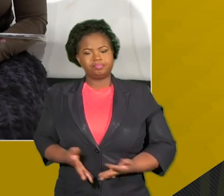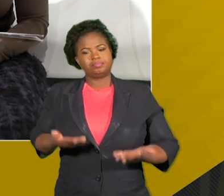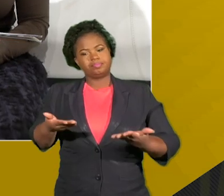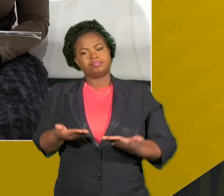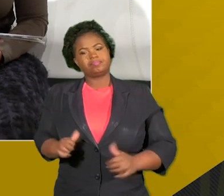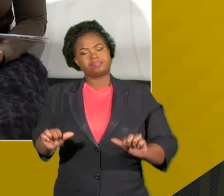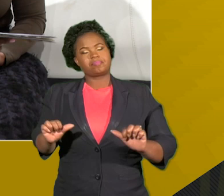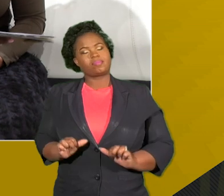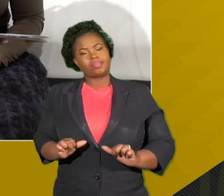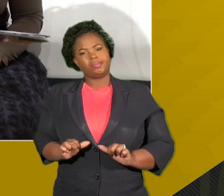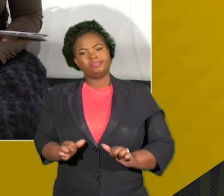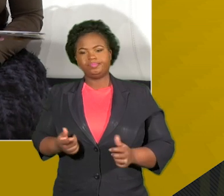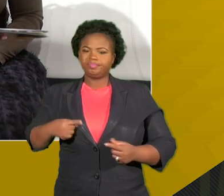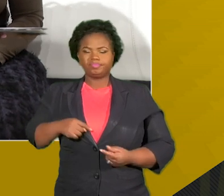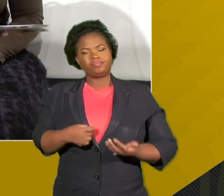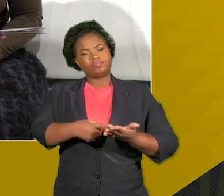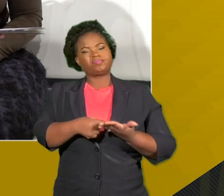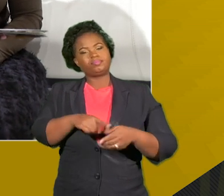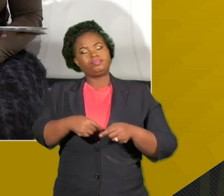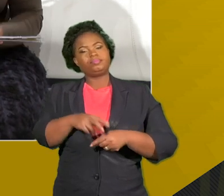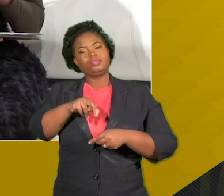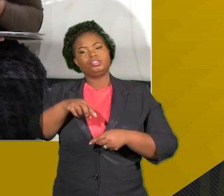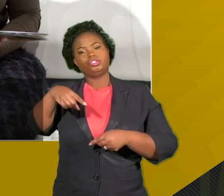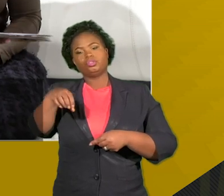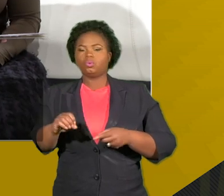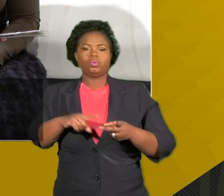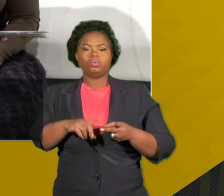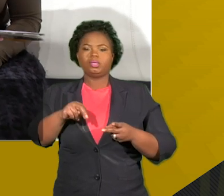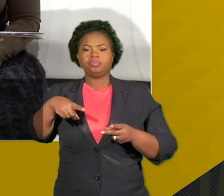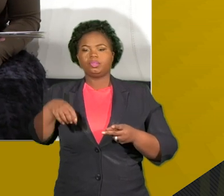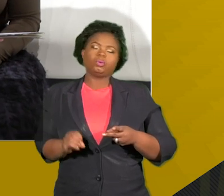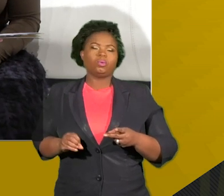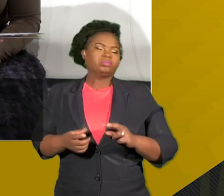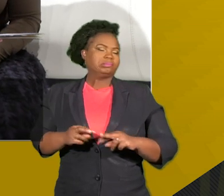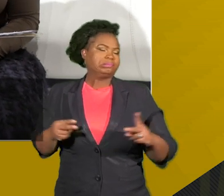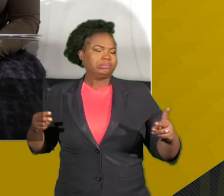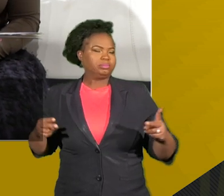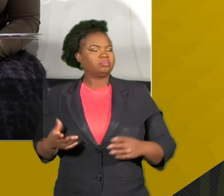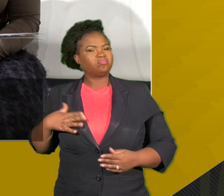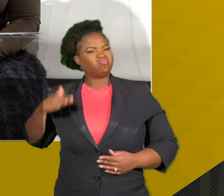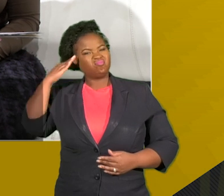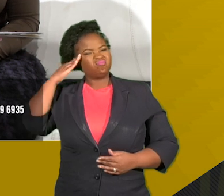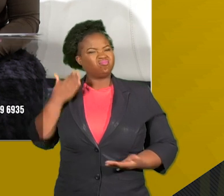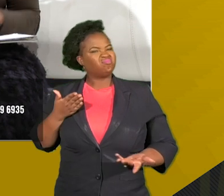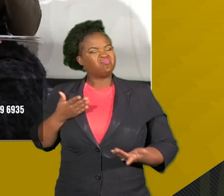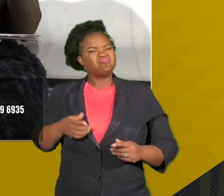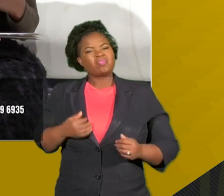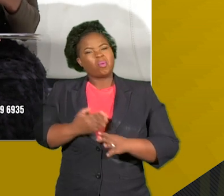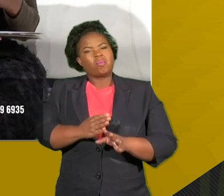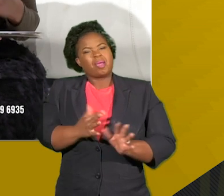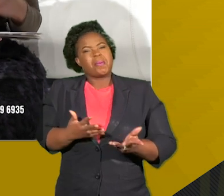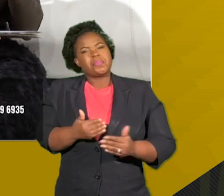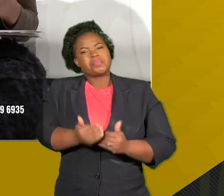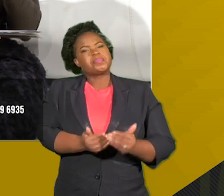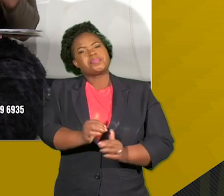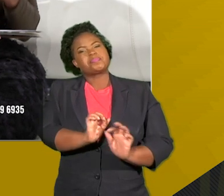Welcome back to Daily Thetha. Ntse re lebele di NGO, NPOs, charity organization. Kam ka tsona re jokotse ba rena di bereka byang nna. And just to unpack